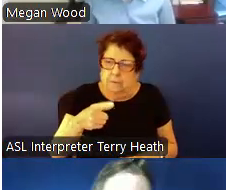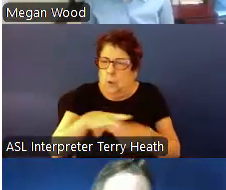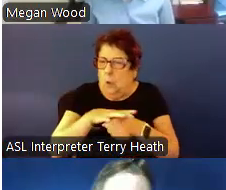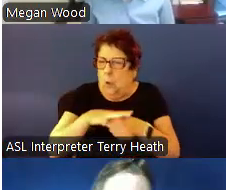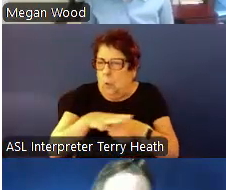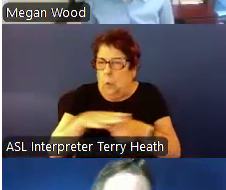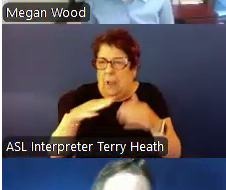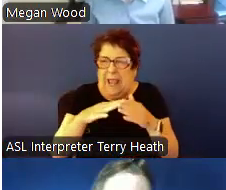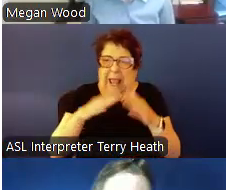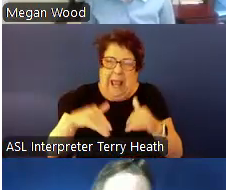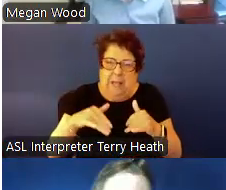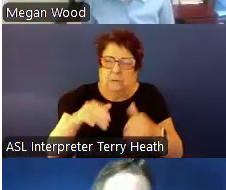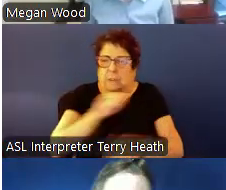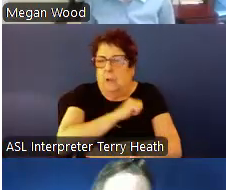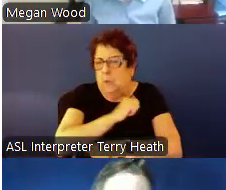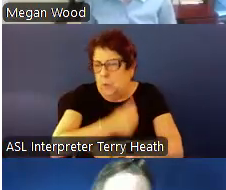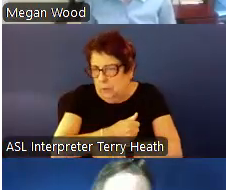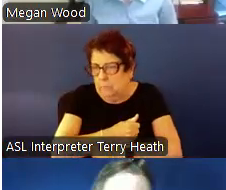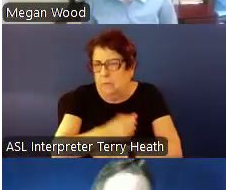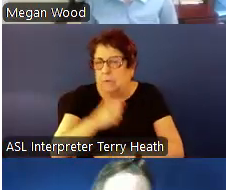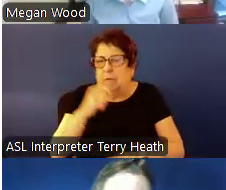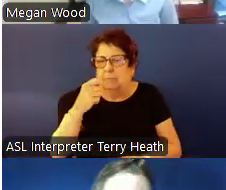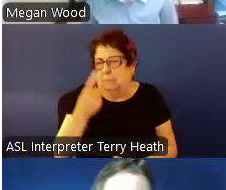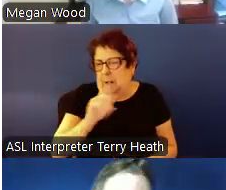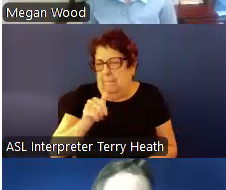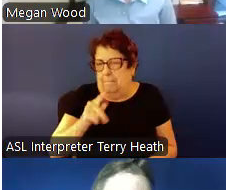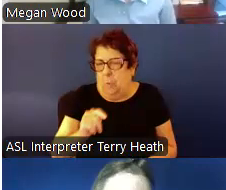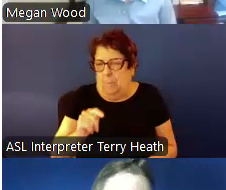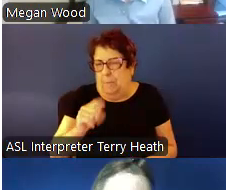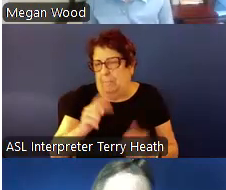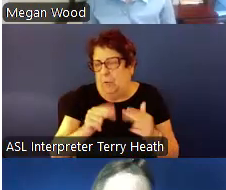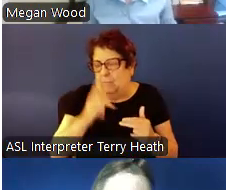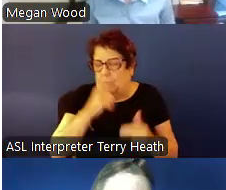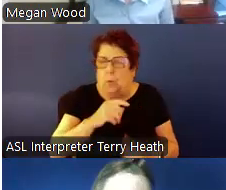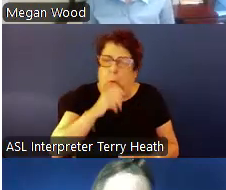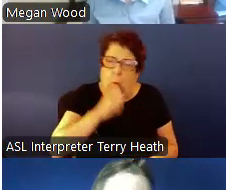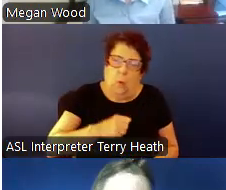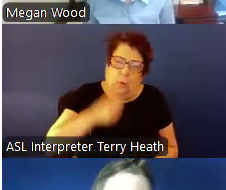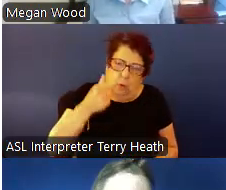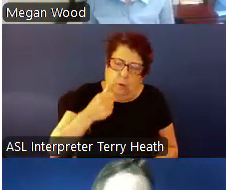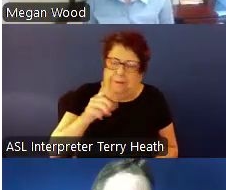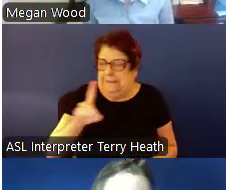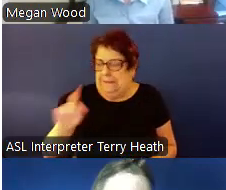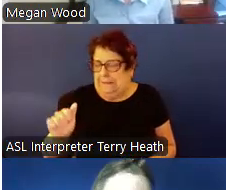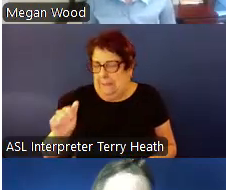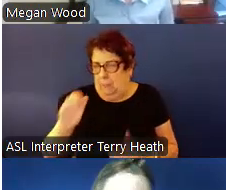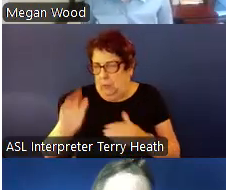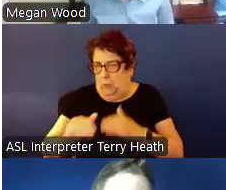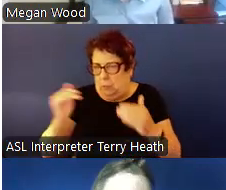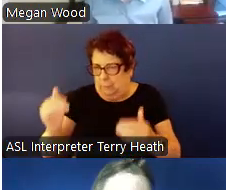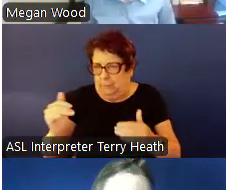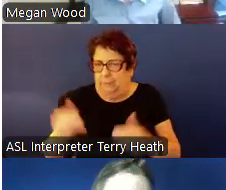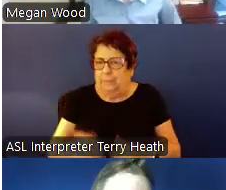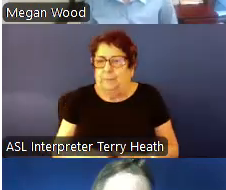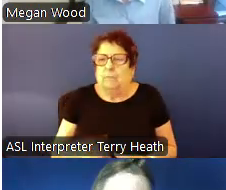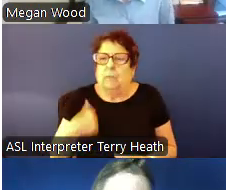disabled adults. And then we also provide some community education and some other things, and we